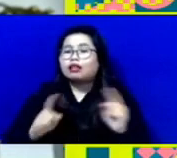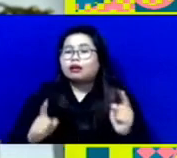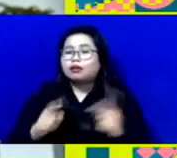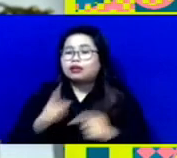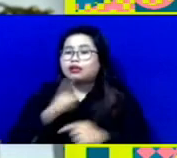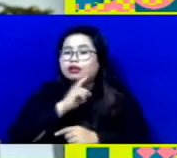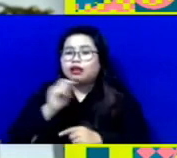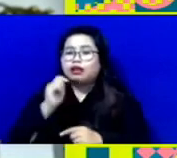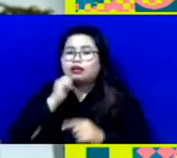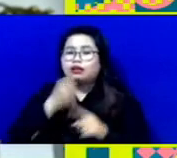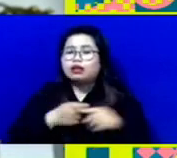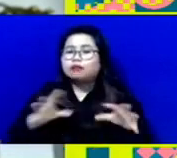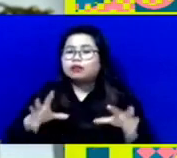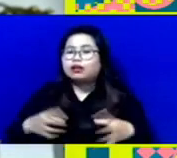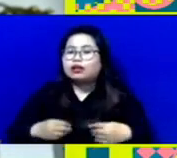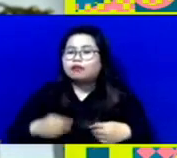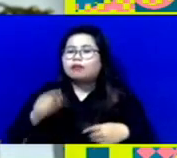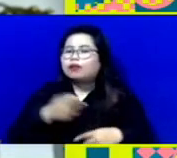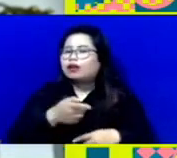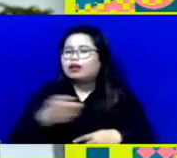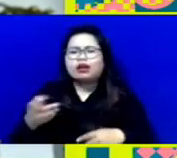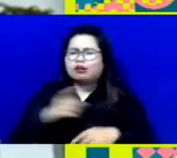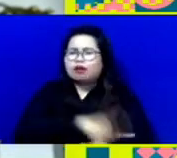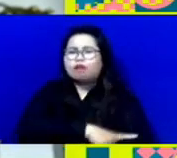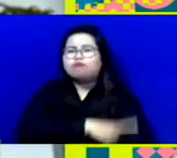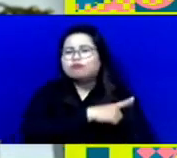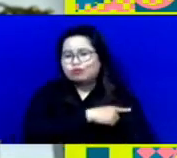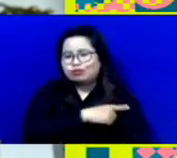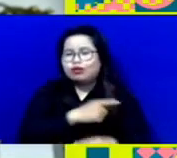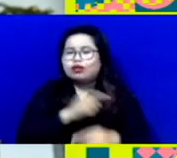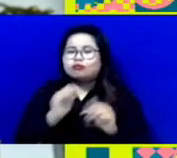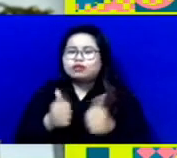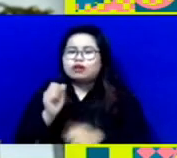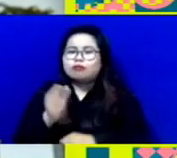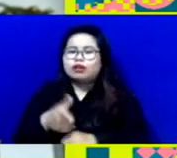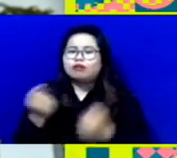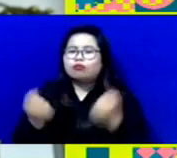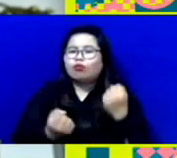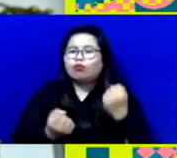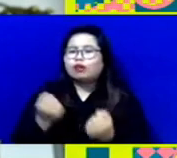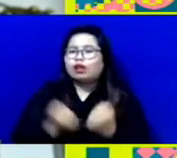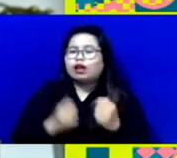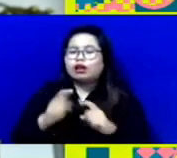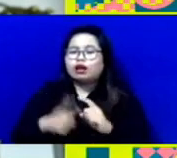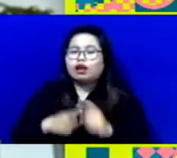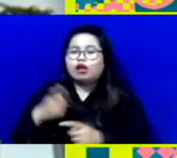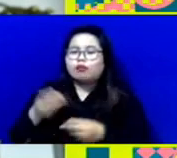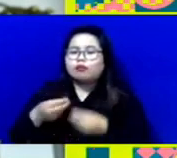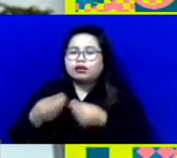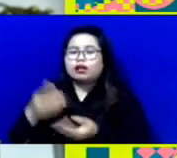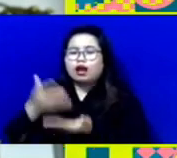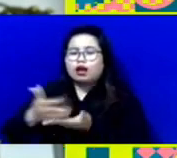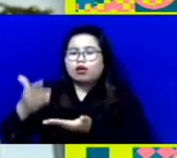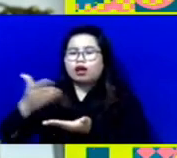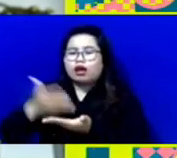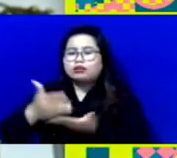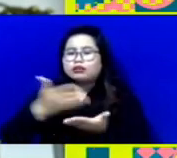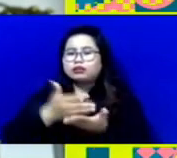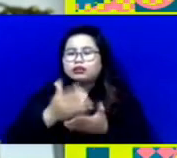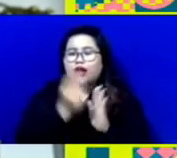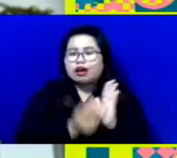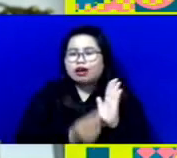to afford cars. By reallocating the budget to targeted cash assistance for low-income